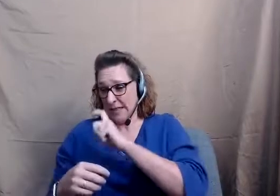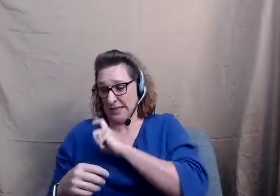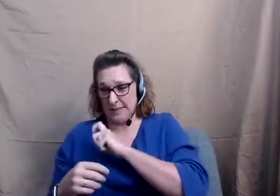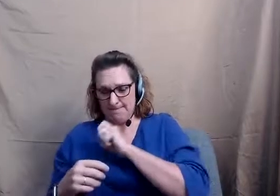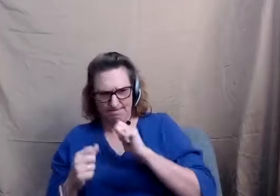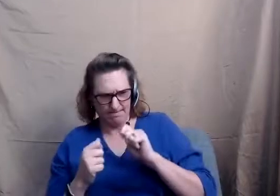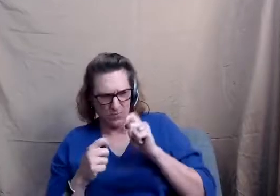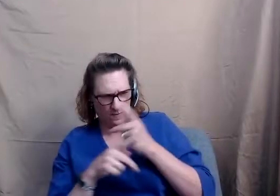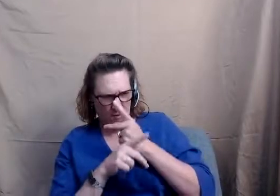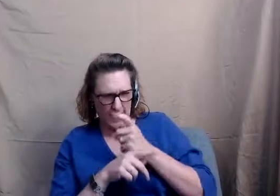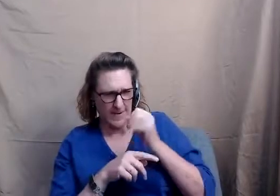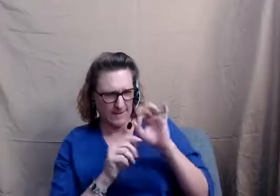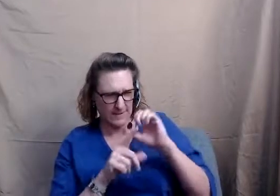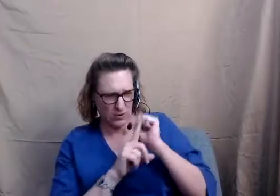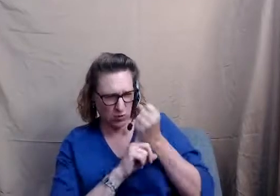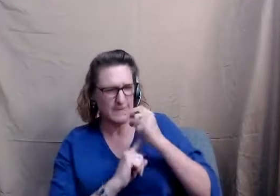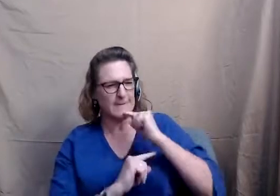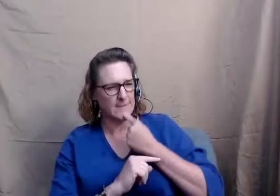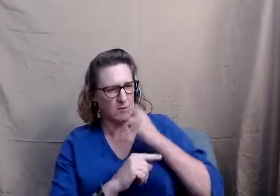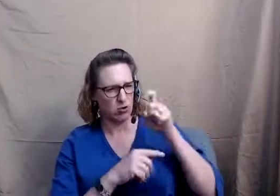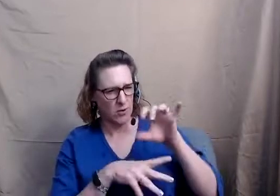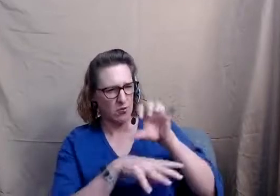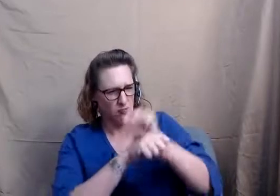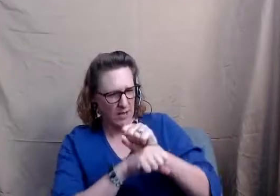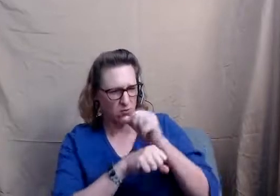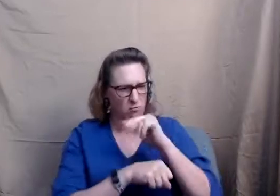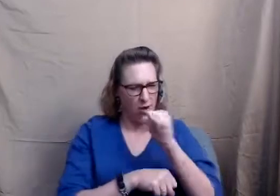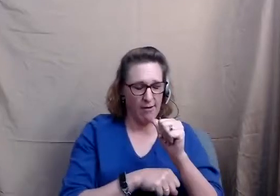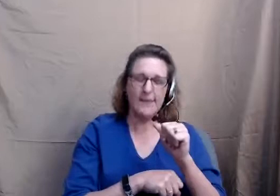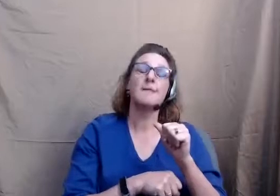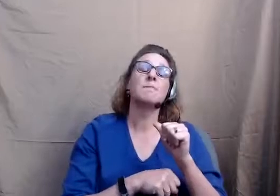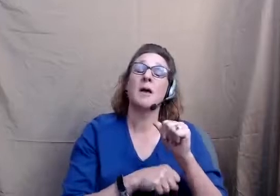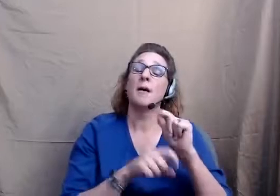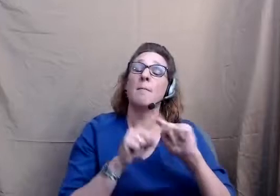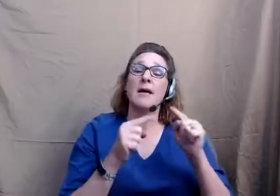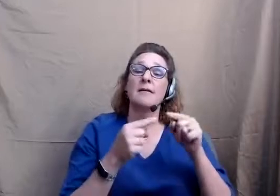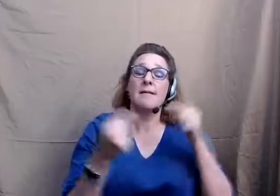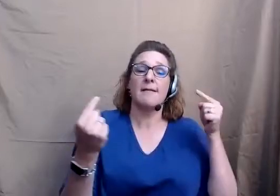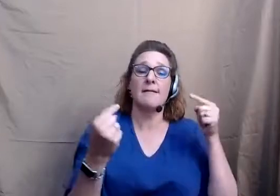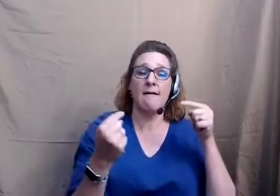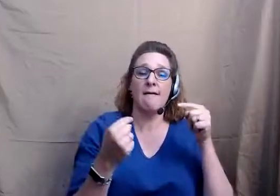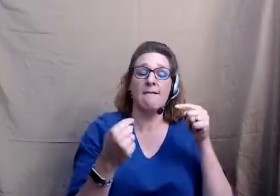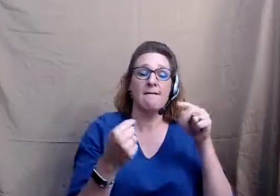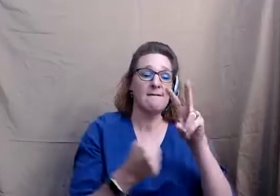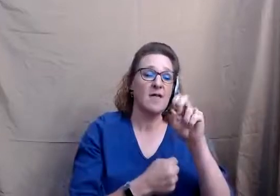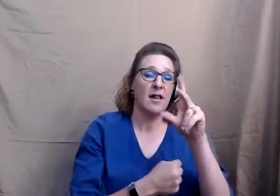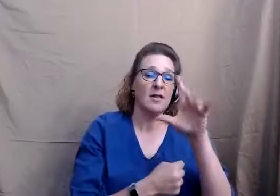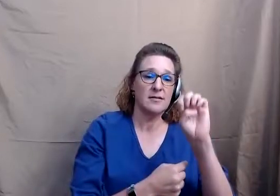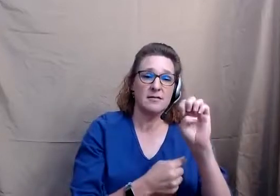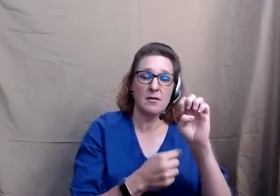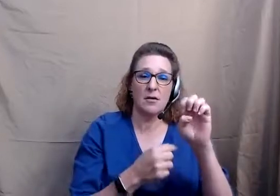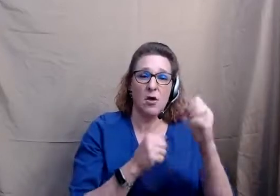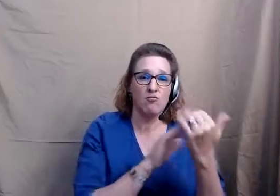a matter was serious enough to make an arrest. The criticism of the anti-violence movement up until that time had always been